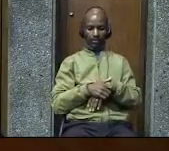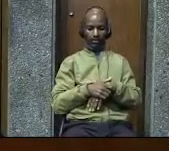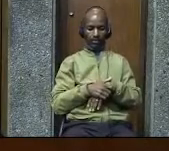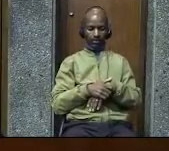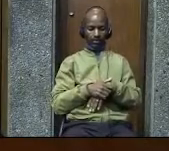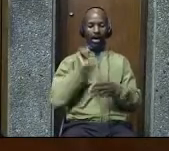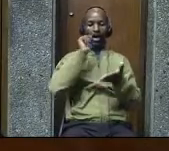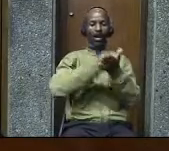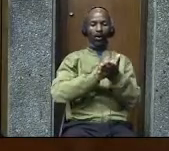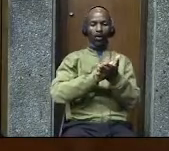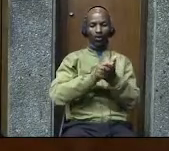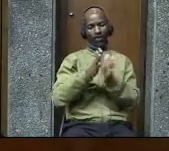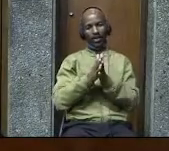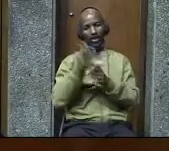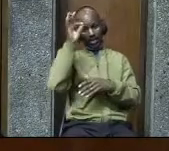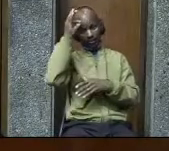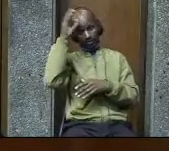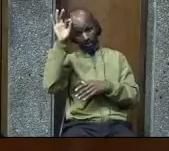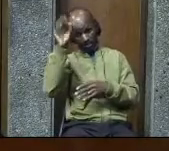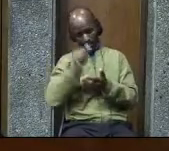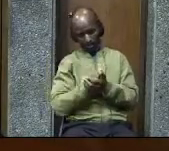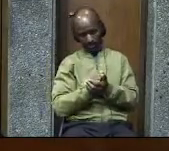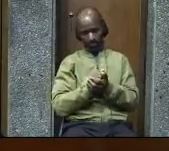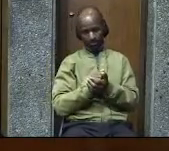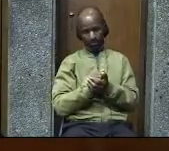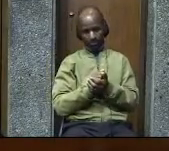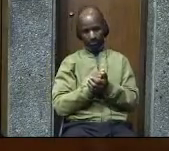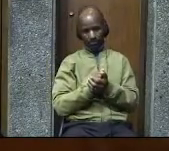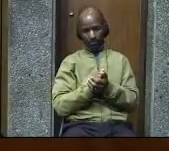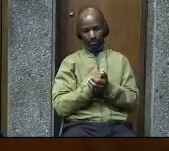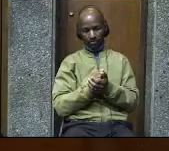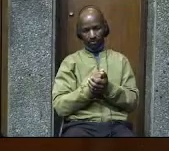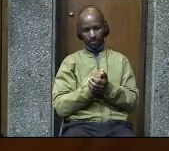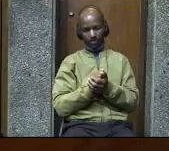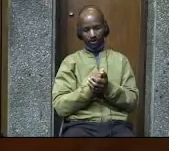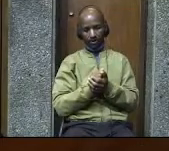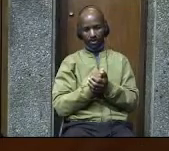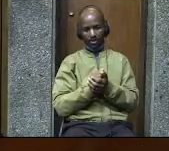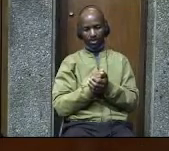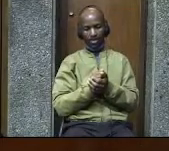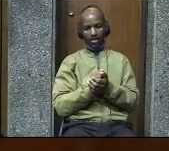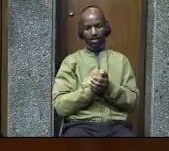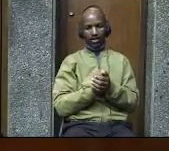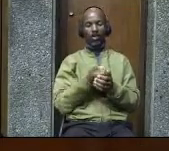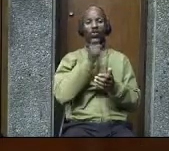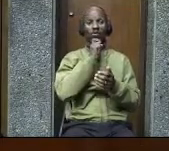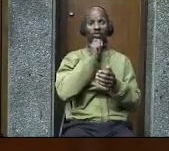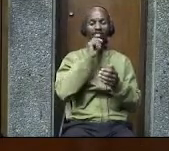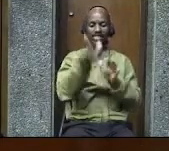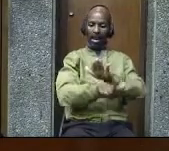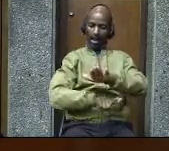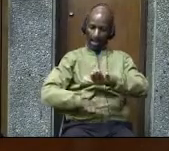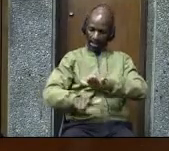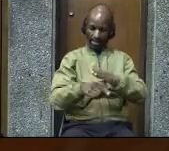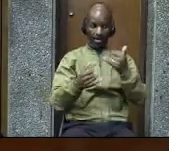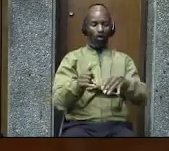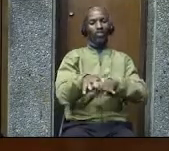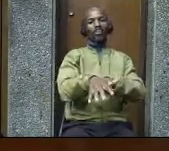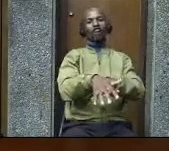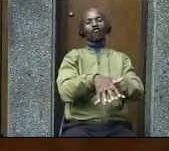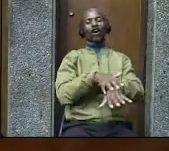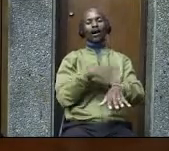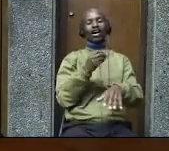Let the government take the land. Then the farmer